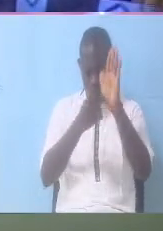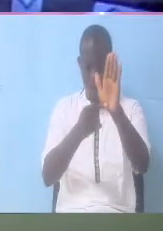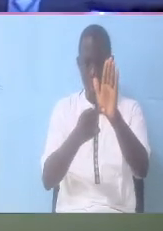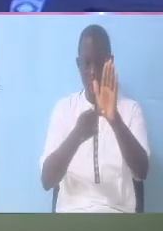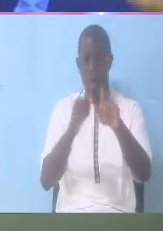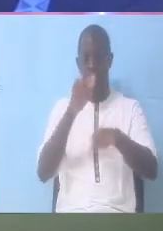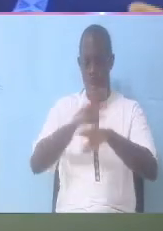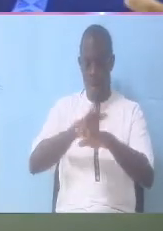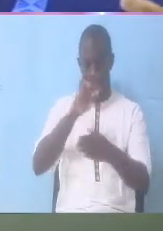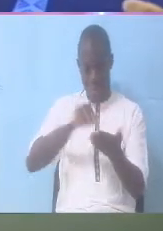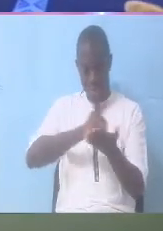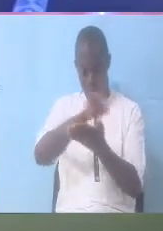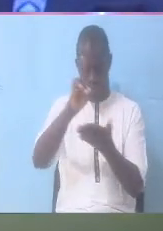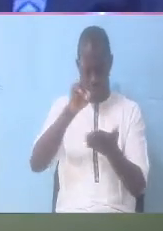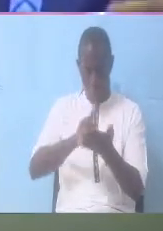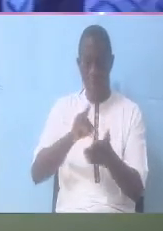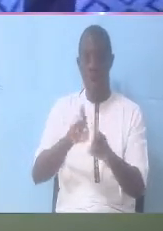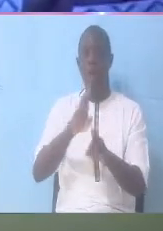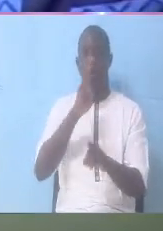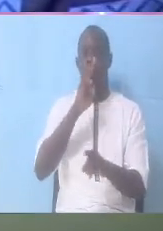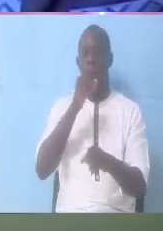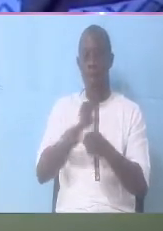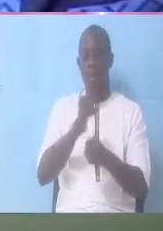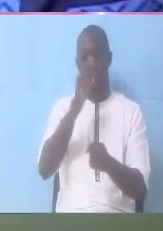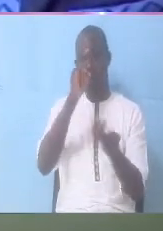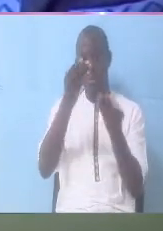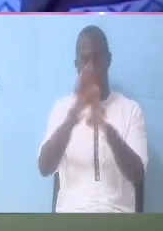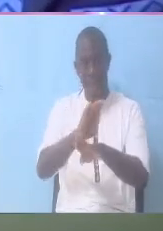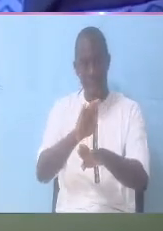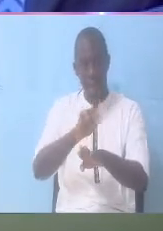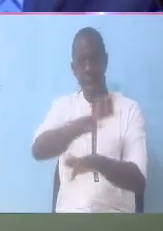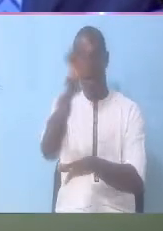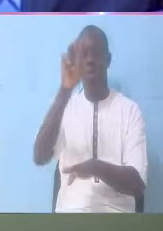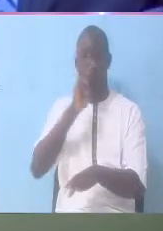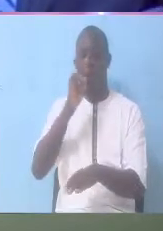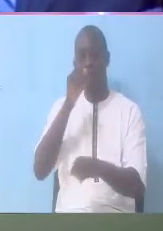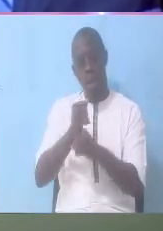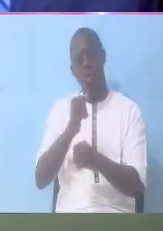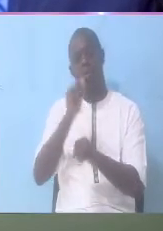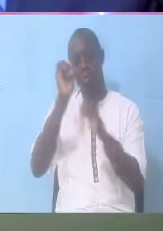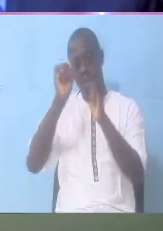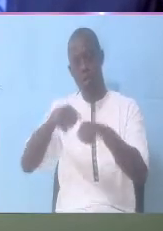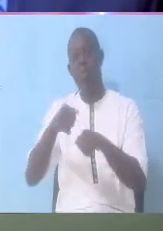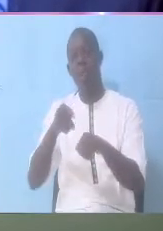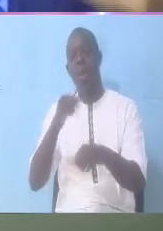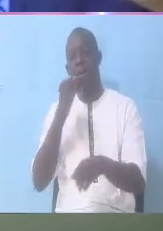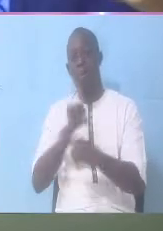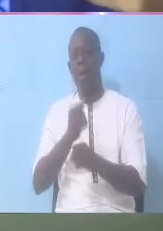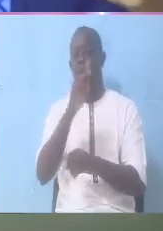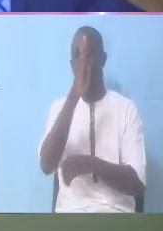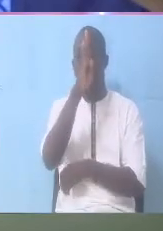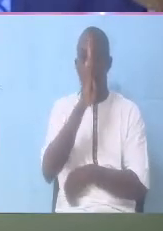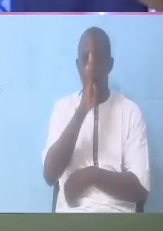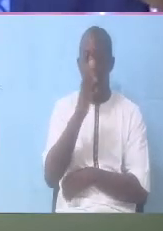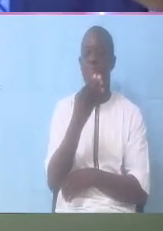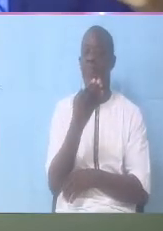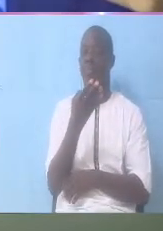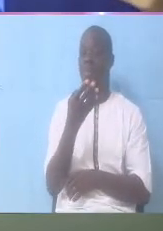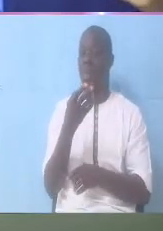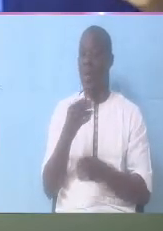name everybody. I can't name everybody because you have so many names there, Council. No, listen to the question. Yes.